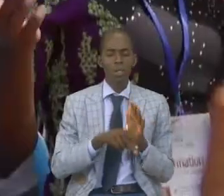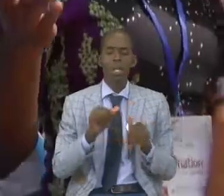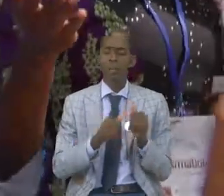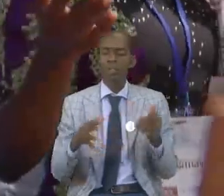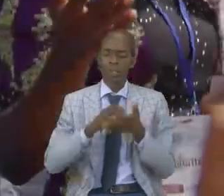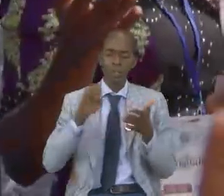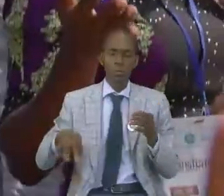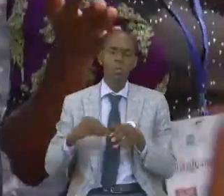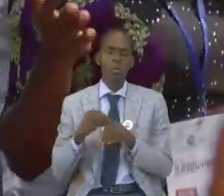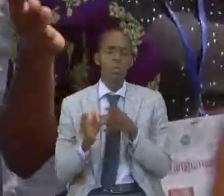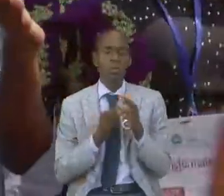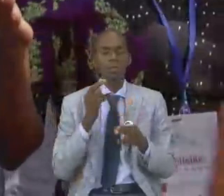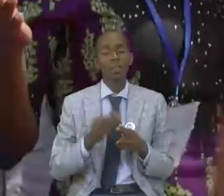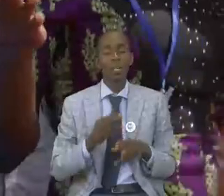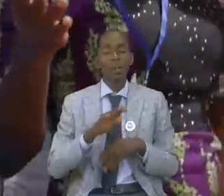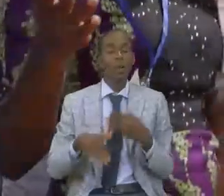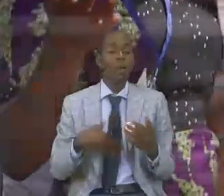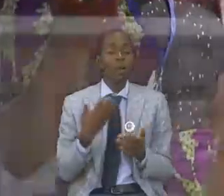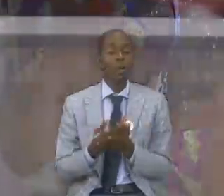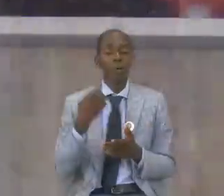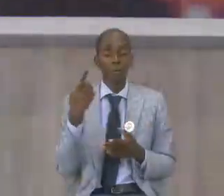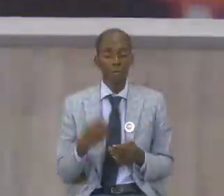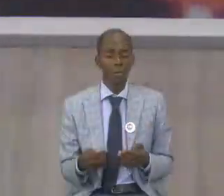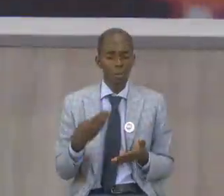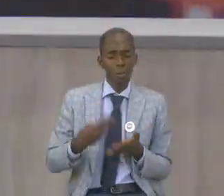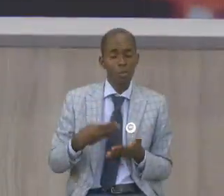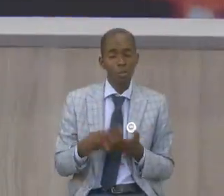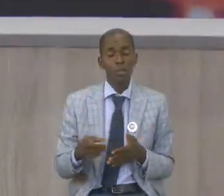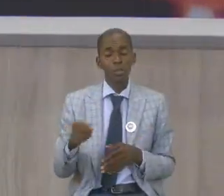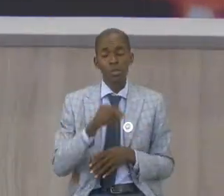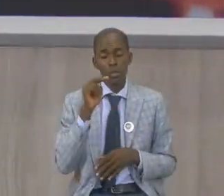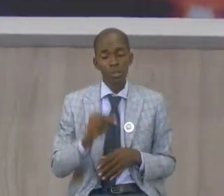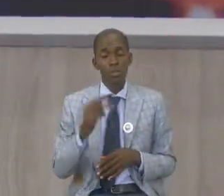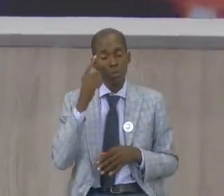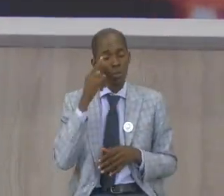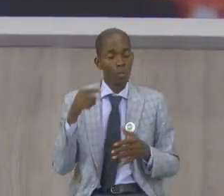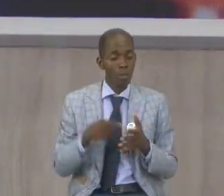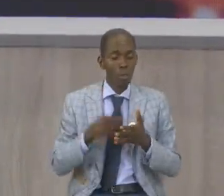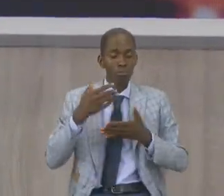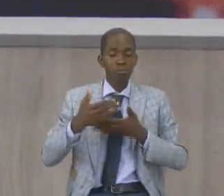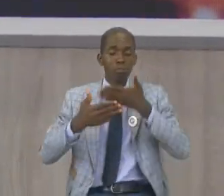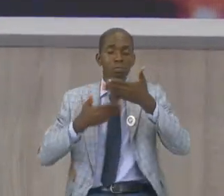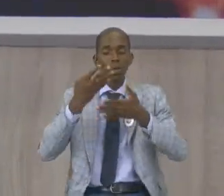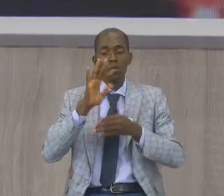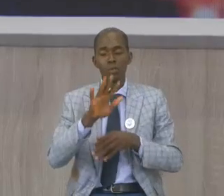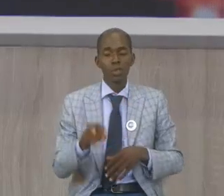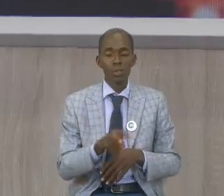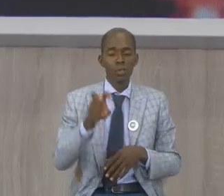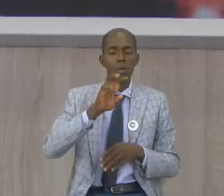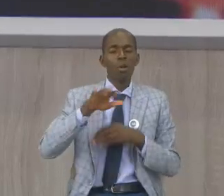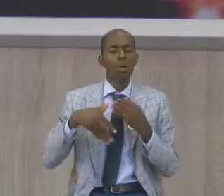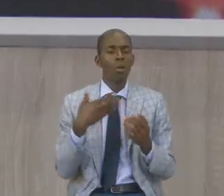away. All the finance you need for this progress of your journey. All